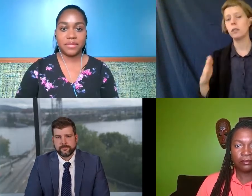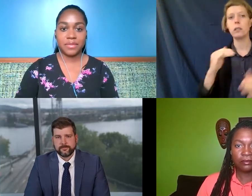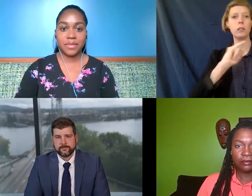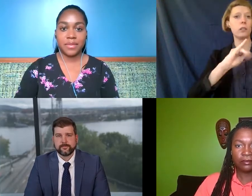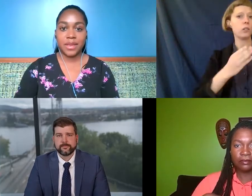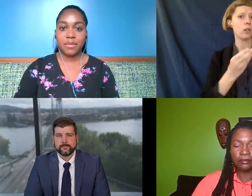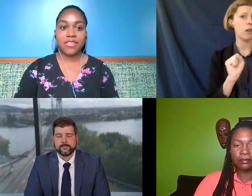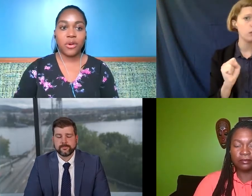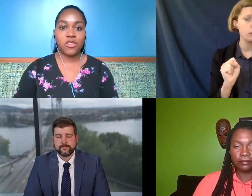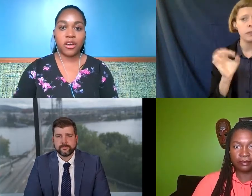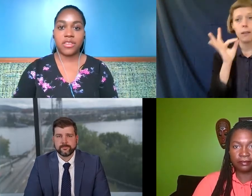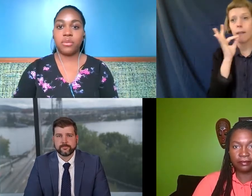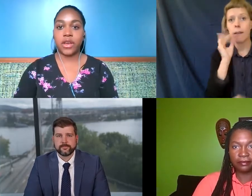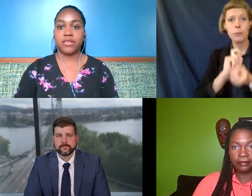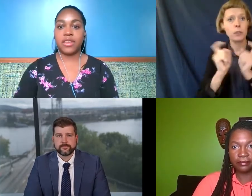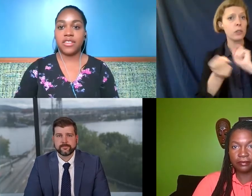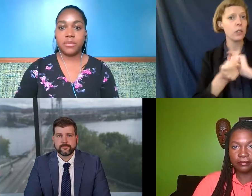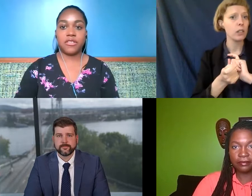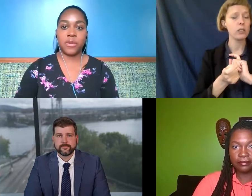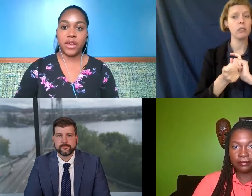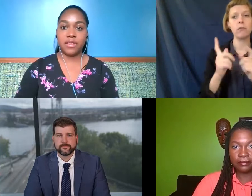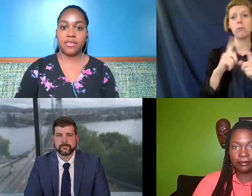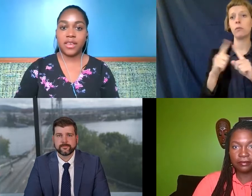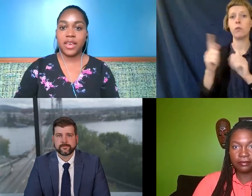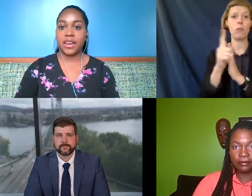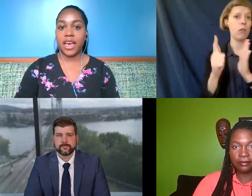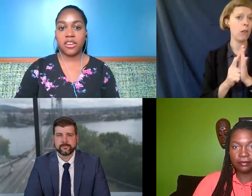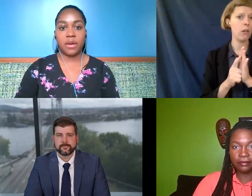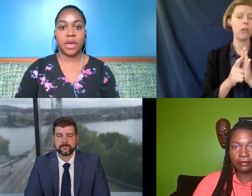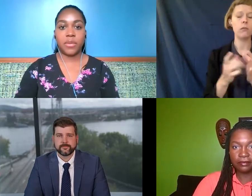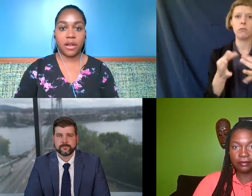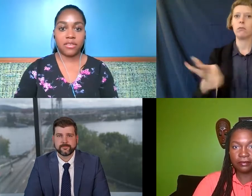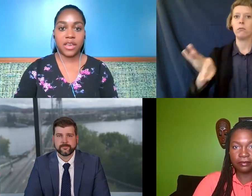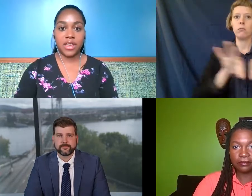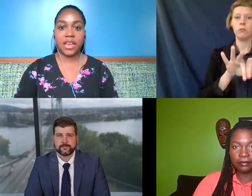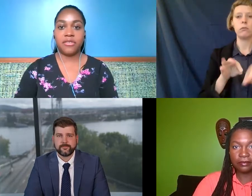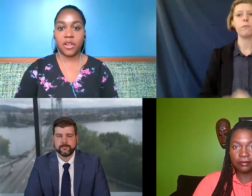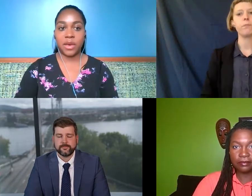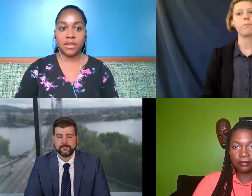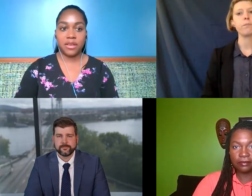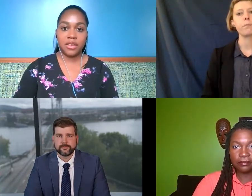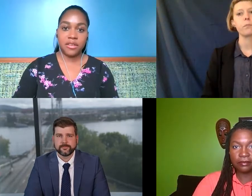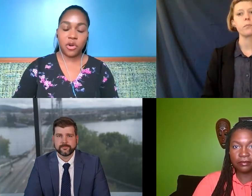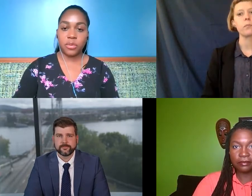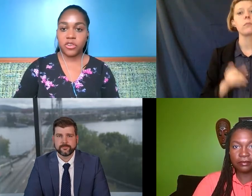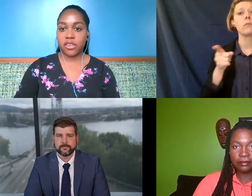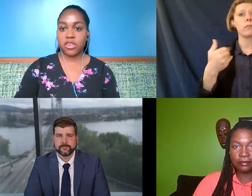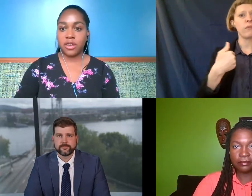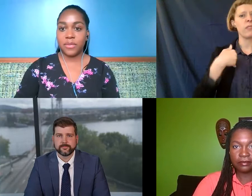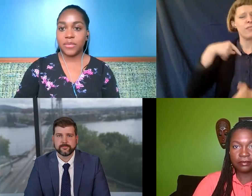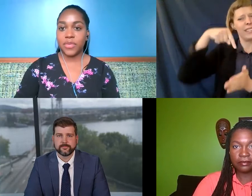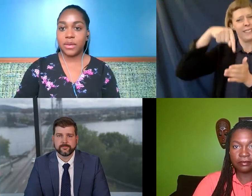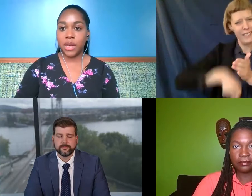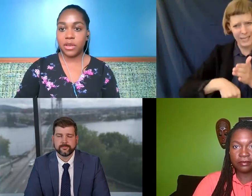reform. Ms. Harmon Johnson brings deep experience in economic policy and development, voter